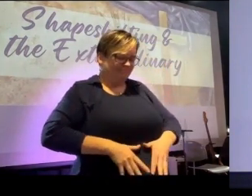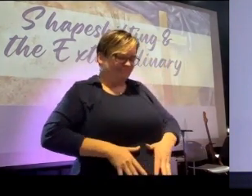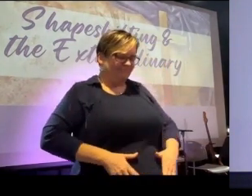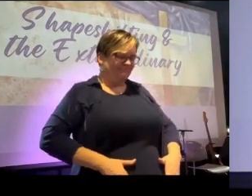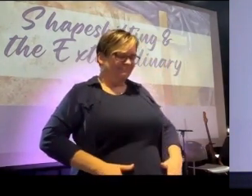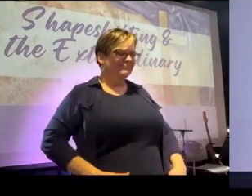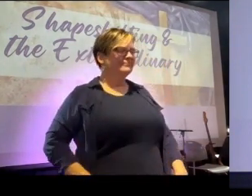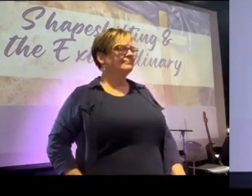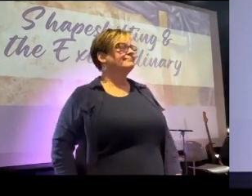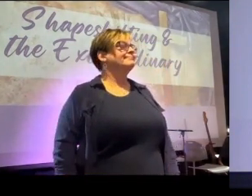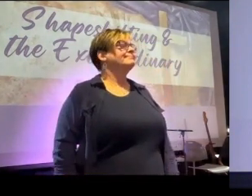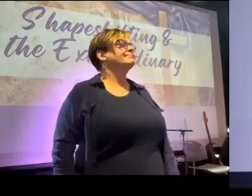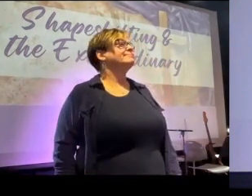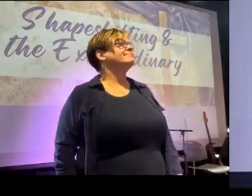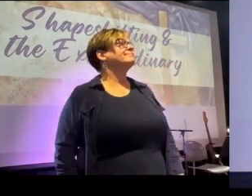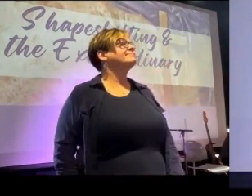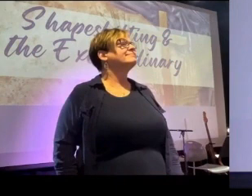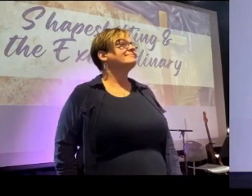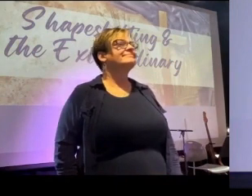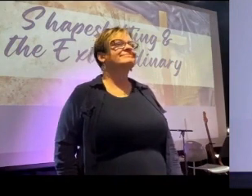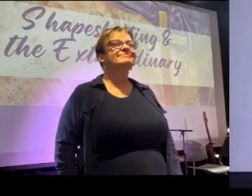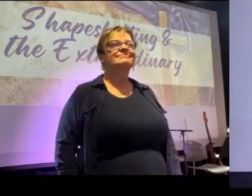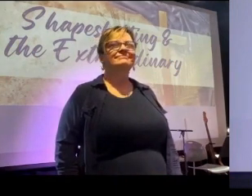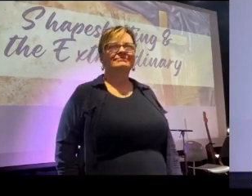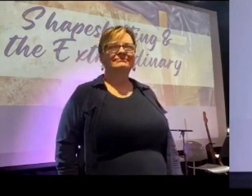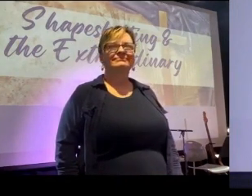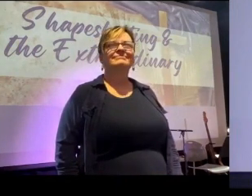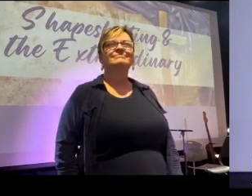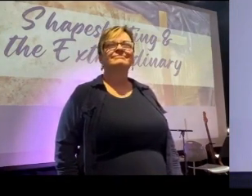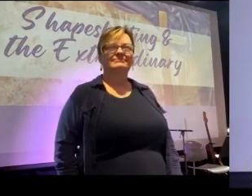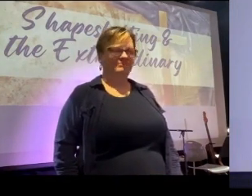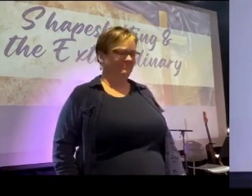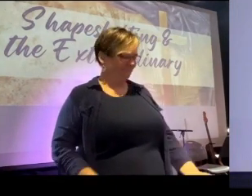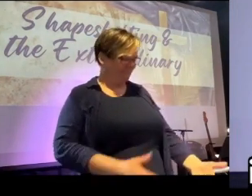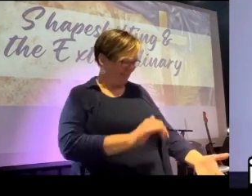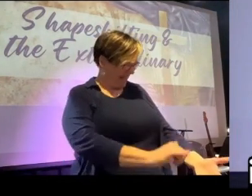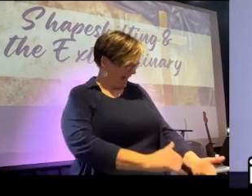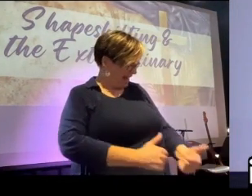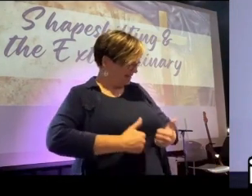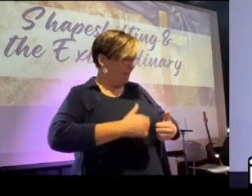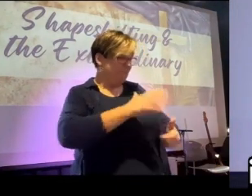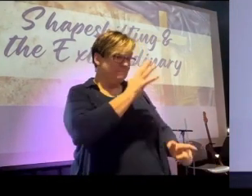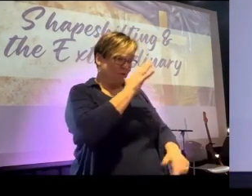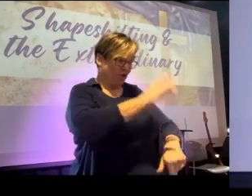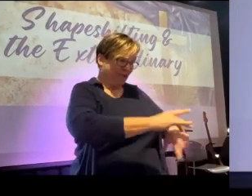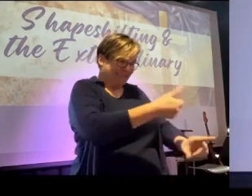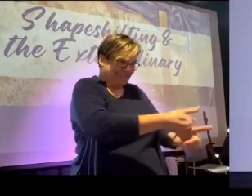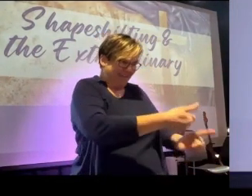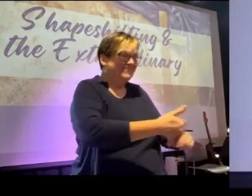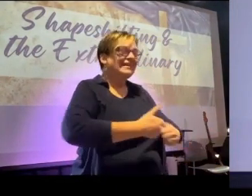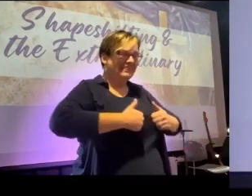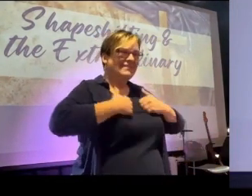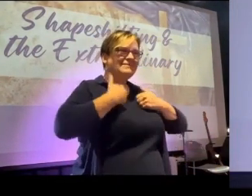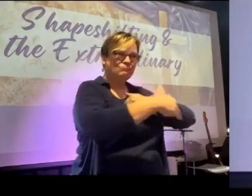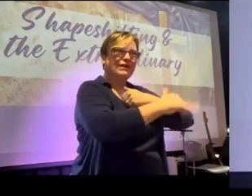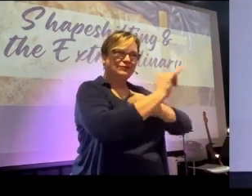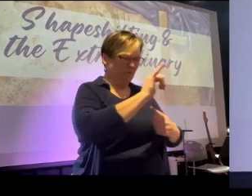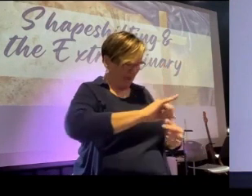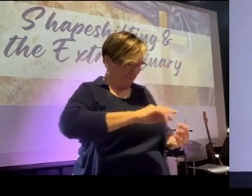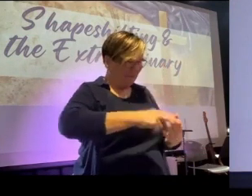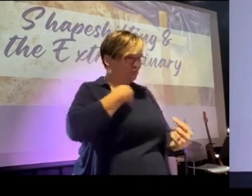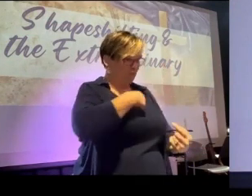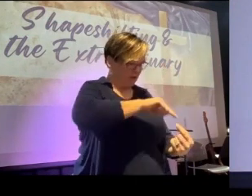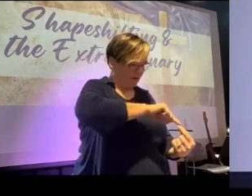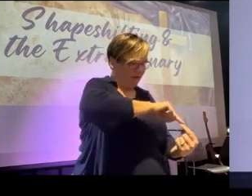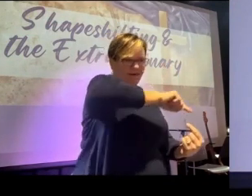Who is living bread, and we come full circle into the presence of the divine, into the